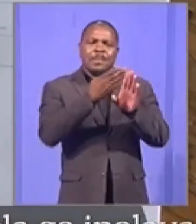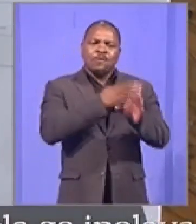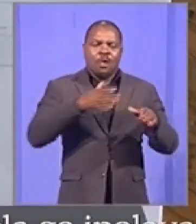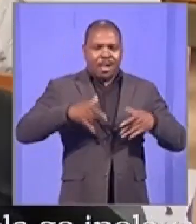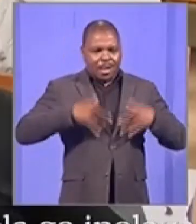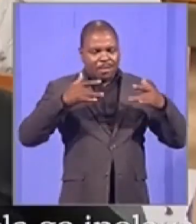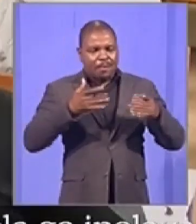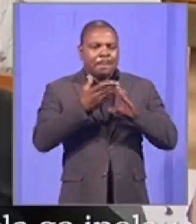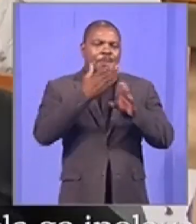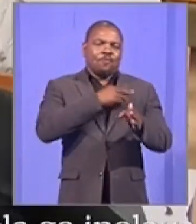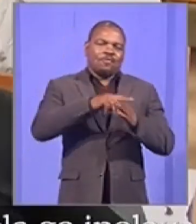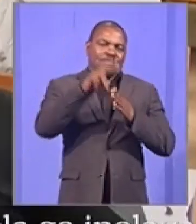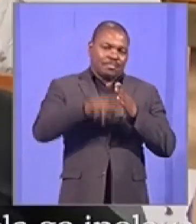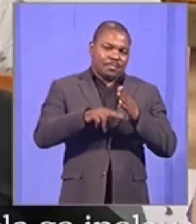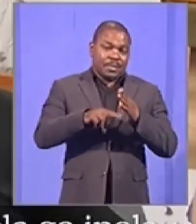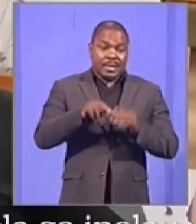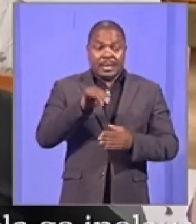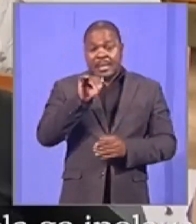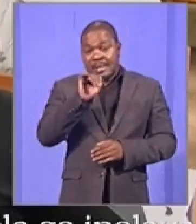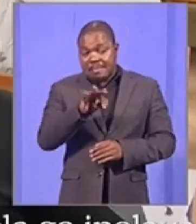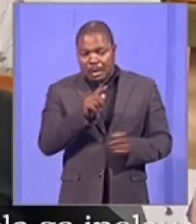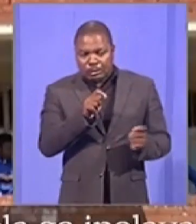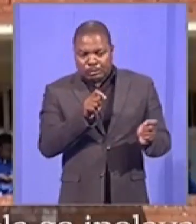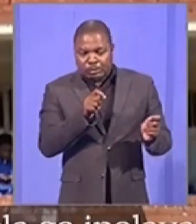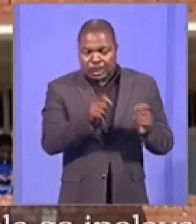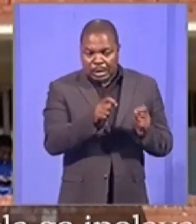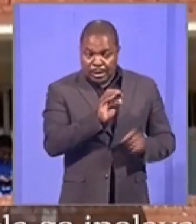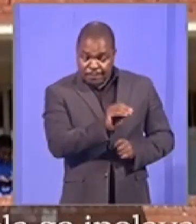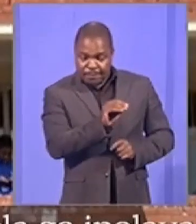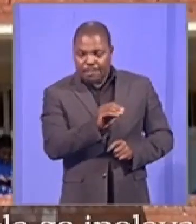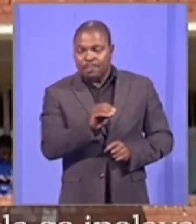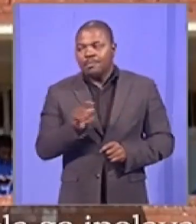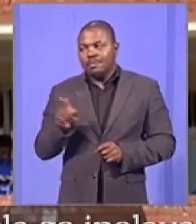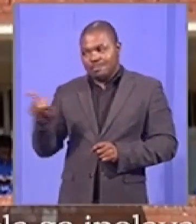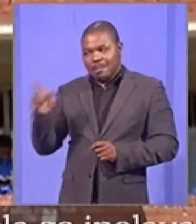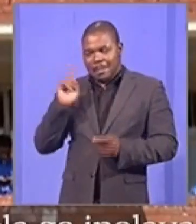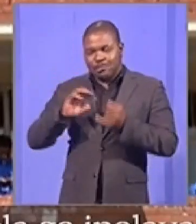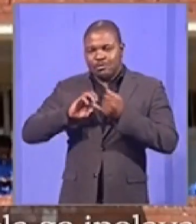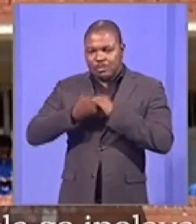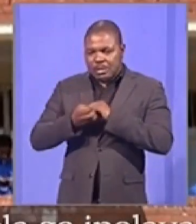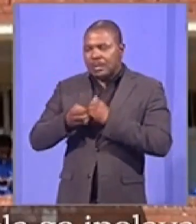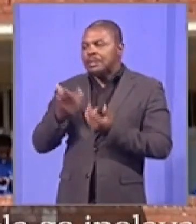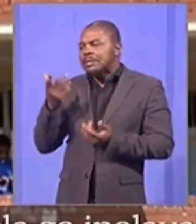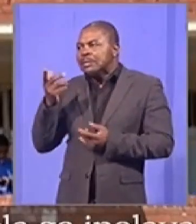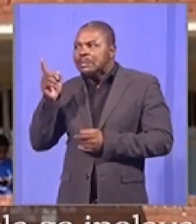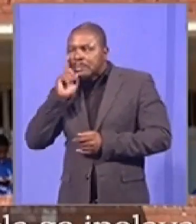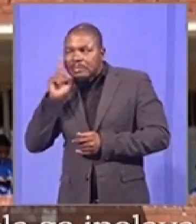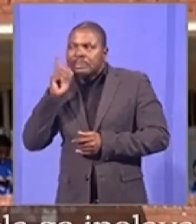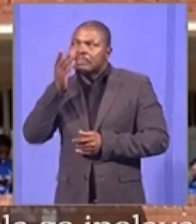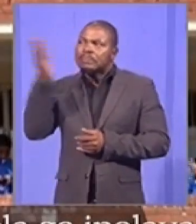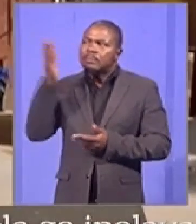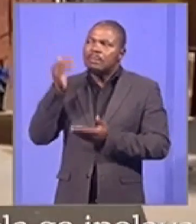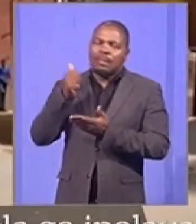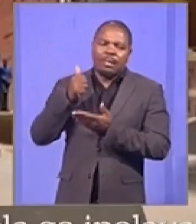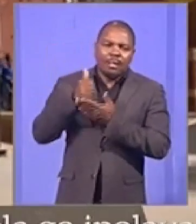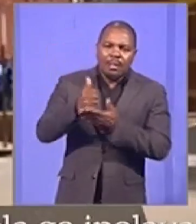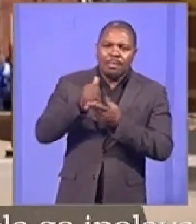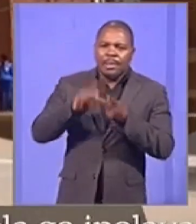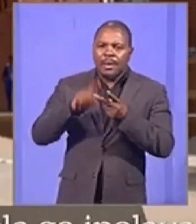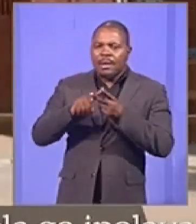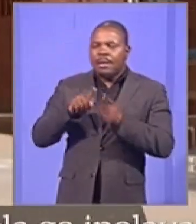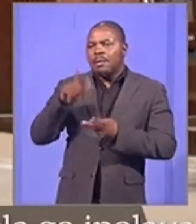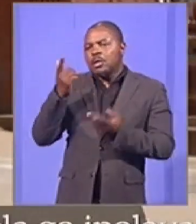teng before dipoelo. Ga go na le change eo e be gona a thomang go ema a tsaya matsapa a yo bolelang le life